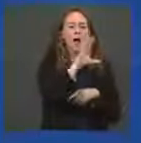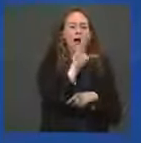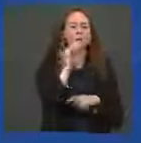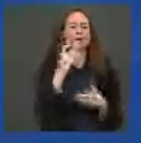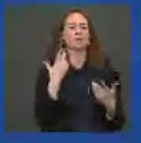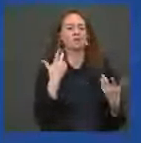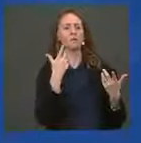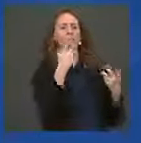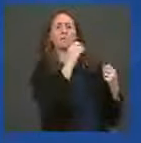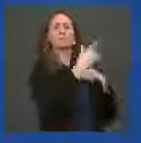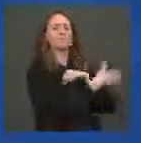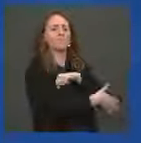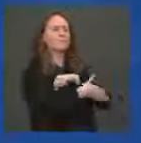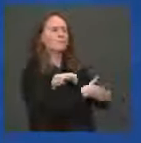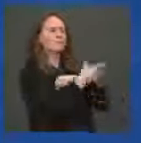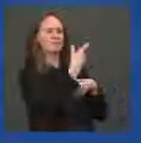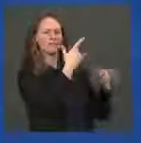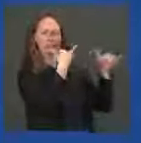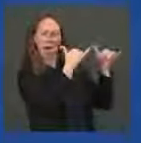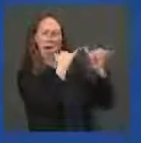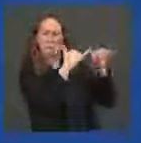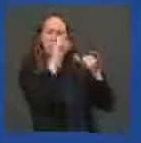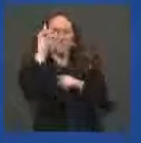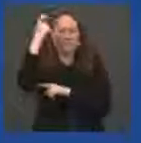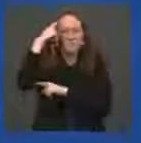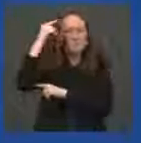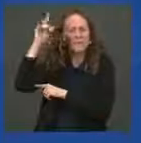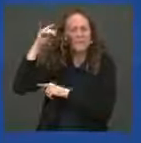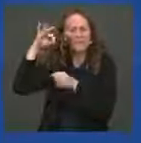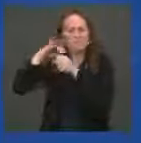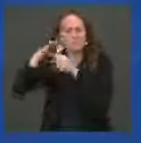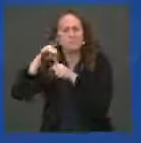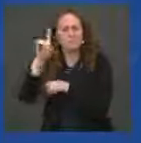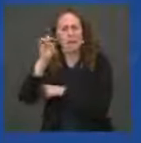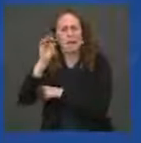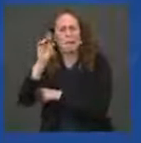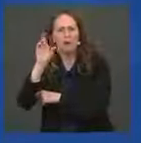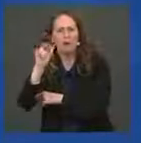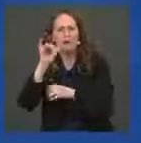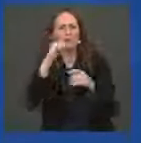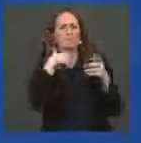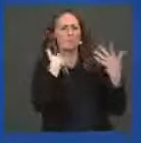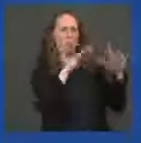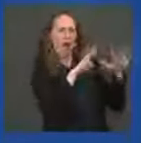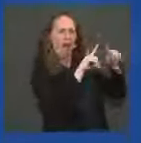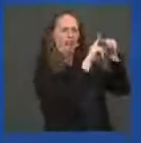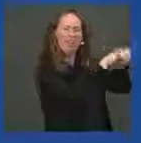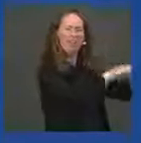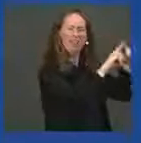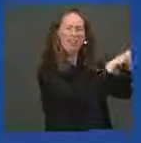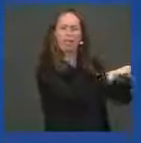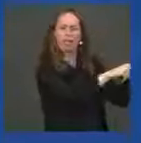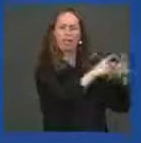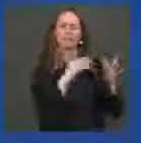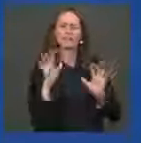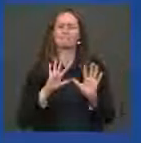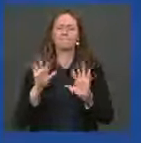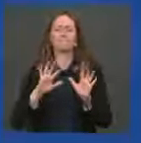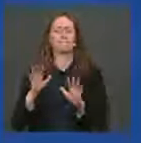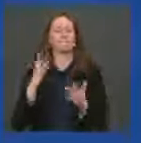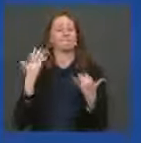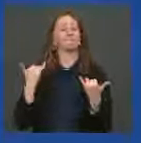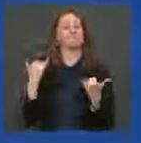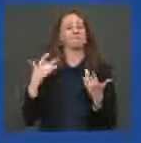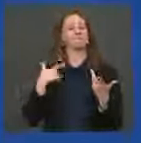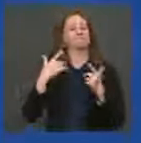comes to labor and environmental standards. I've said before, we're in the competition for the 21st